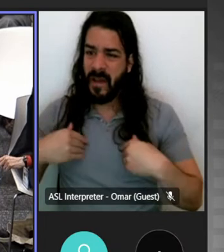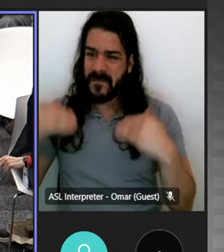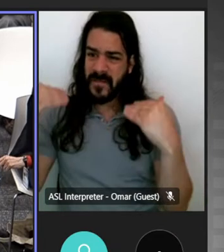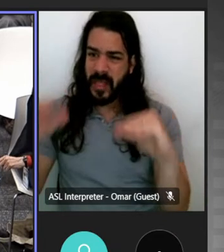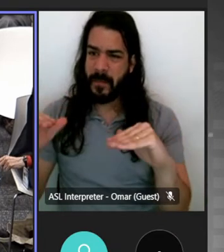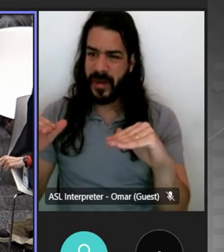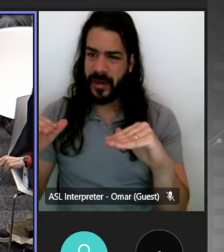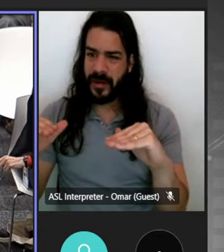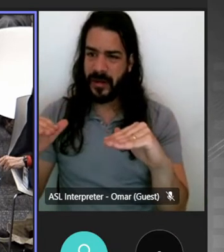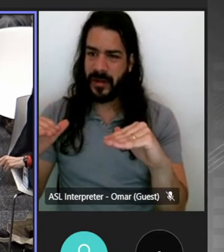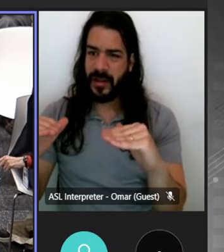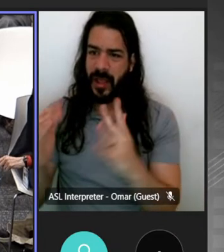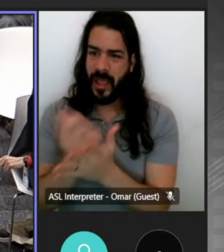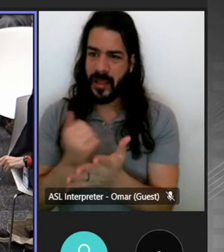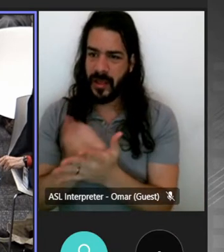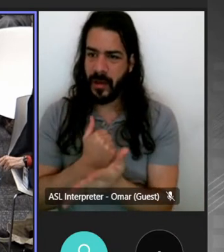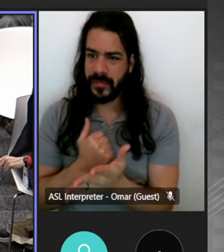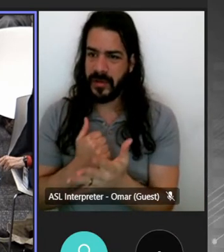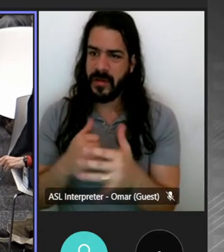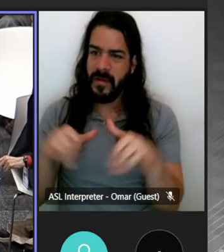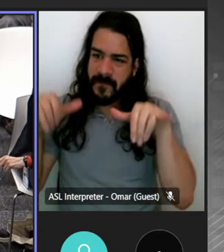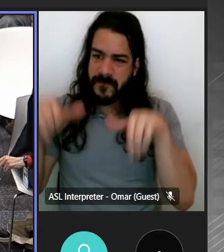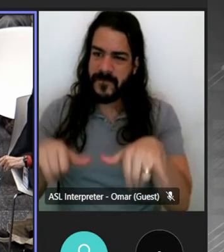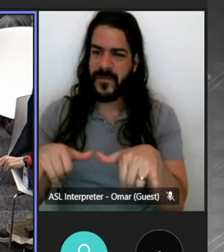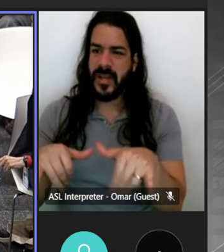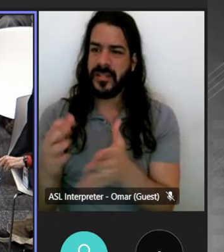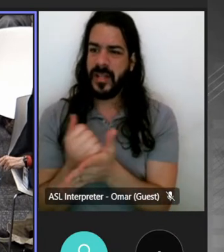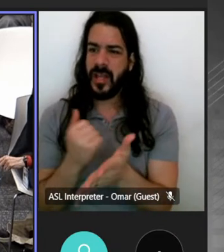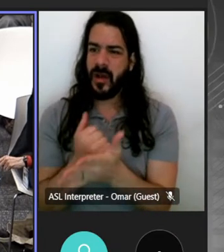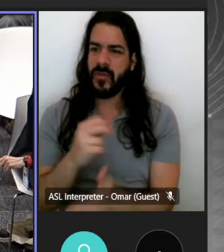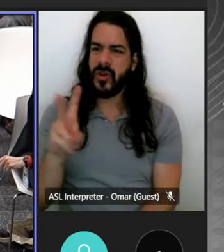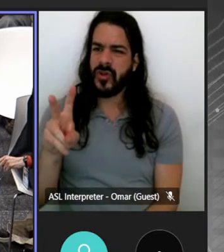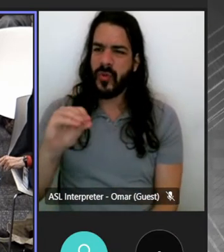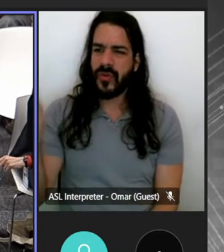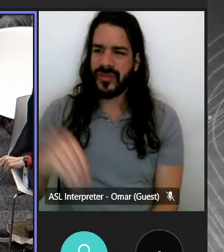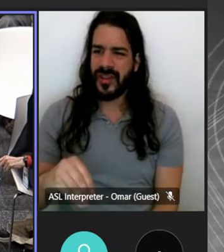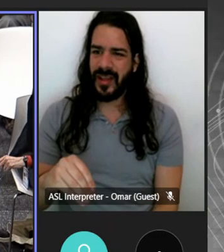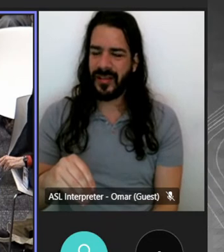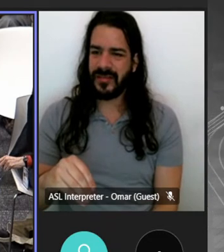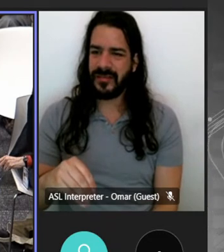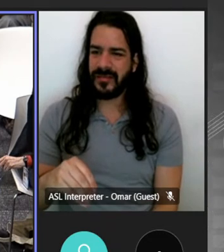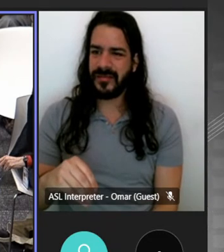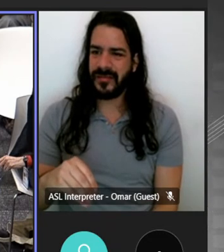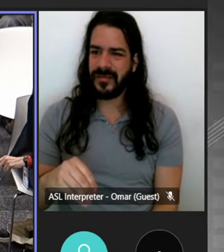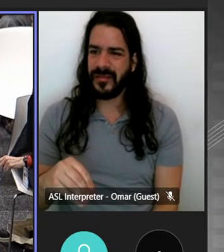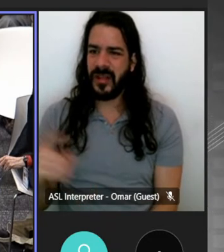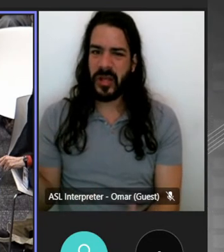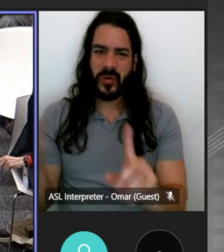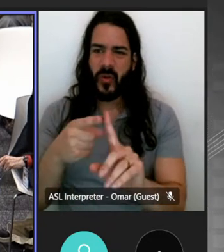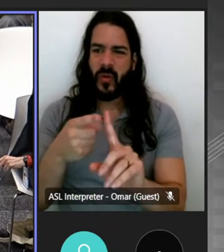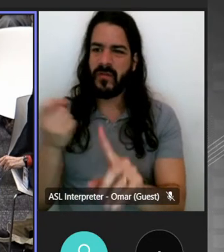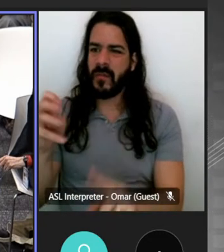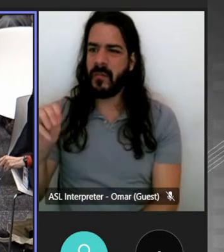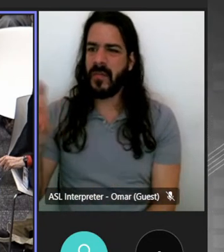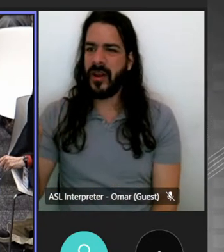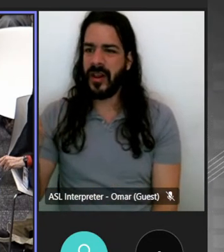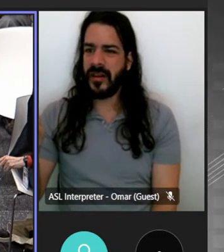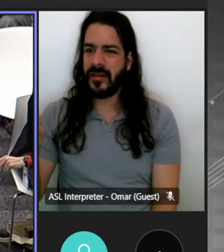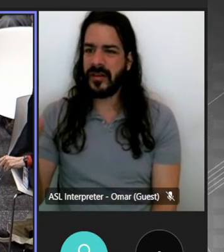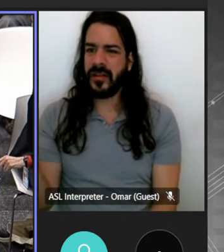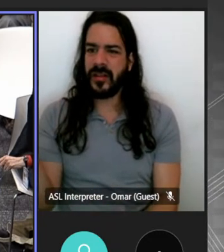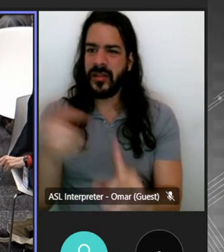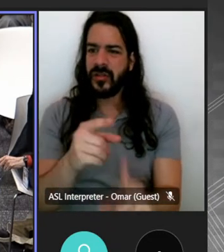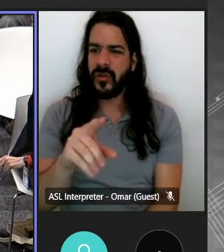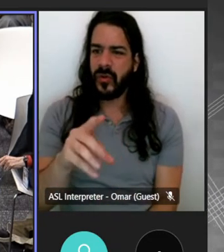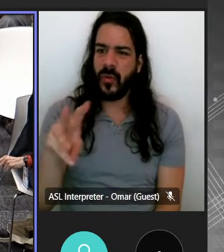limited incomes on on fixed incomes two percent just to take a ride from Maryland to